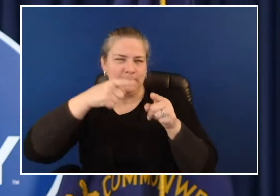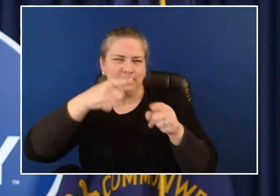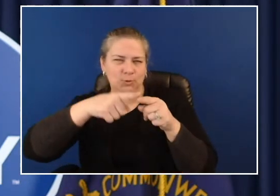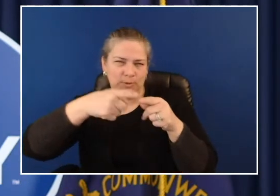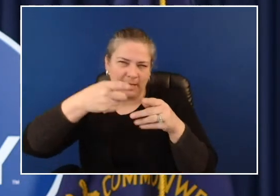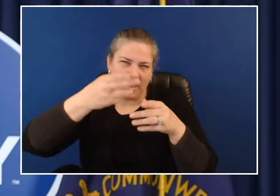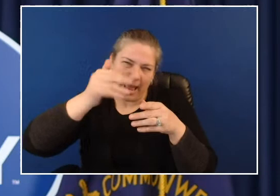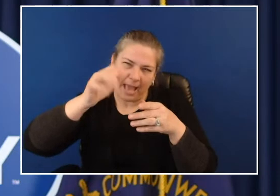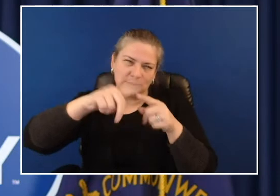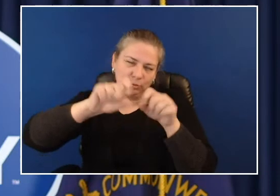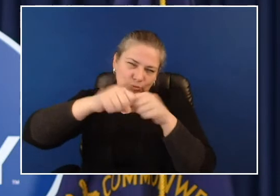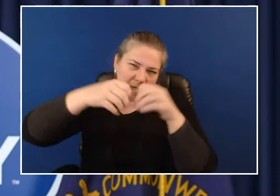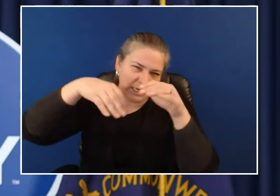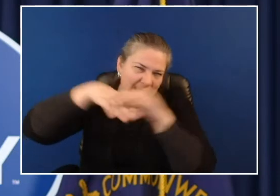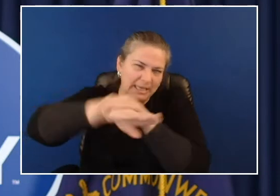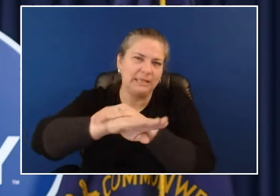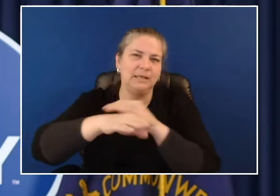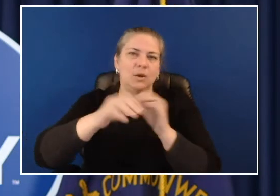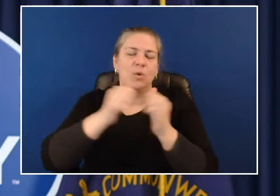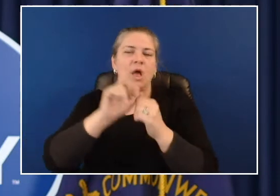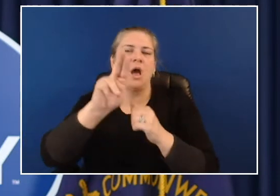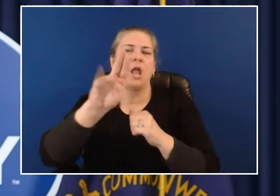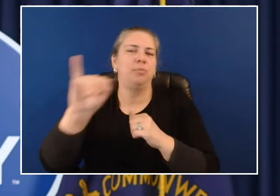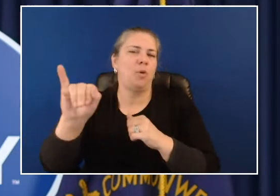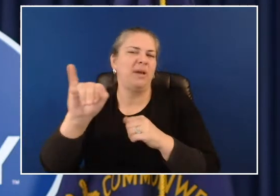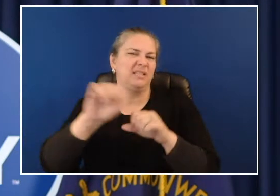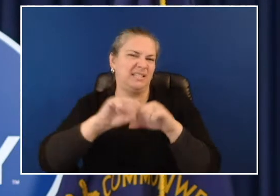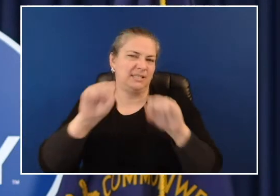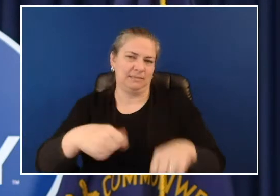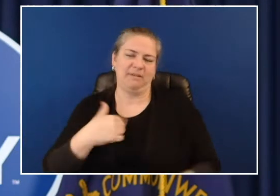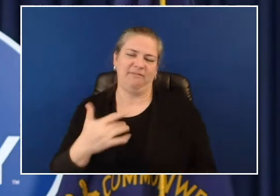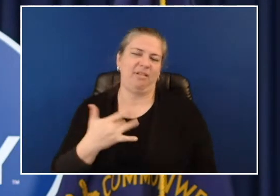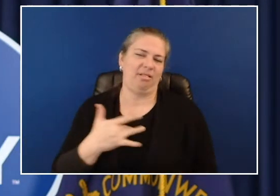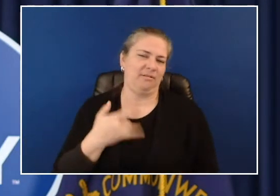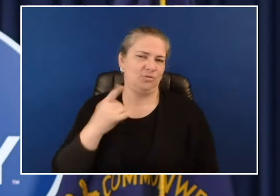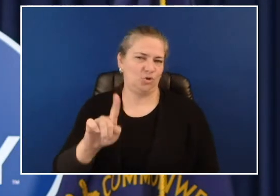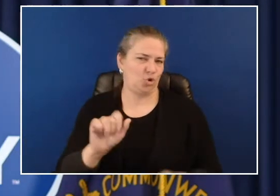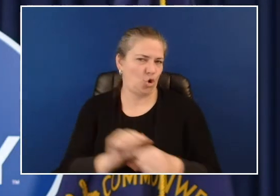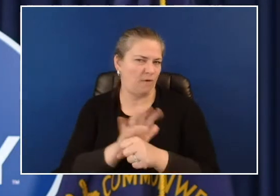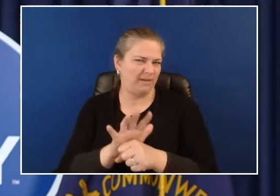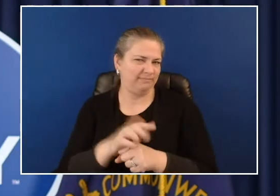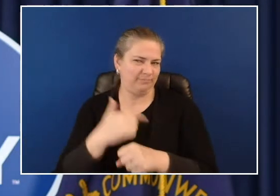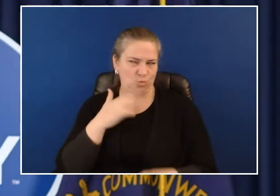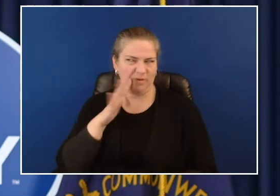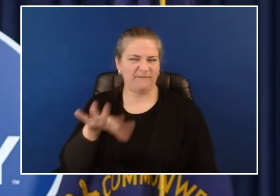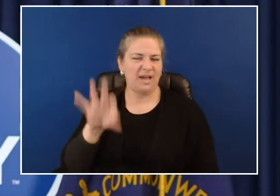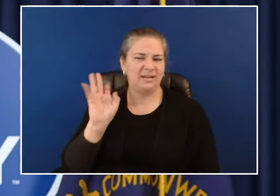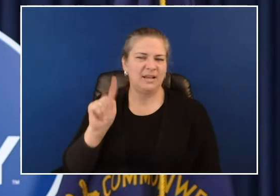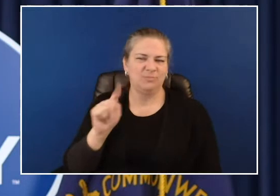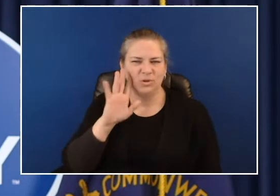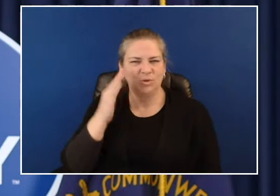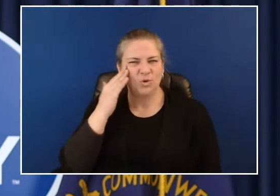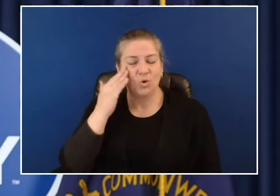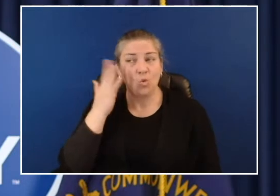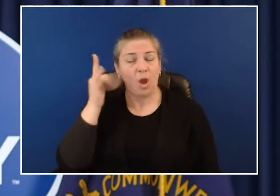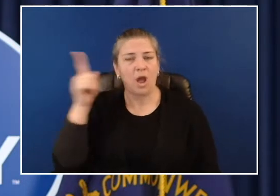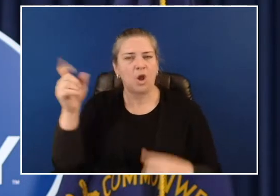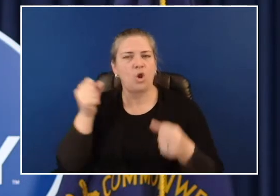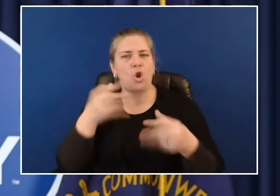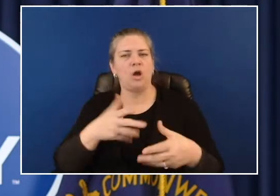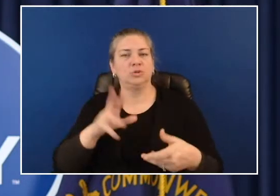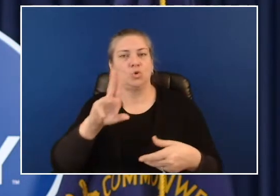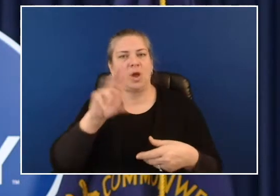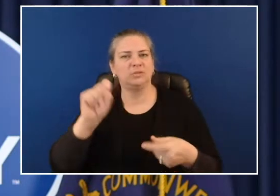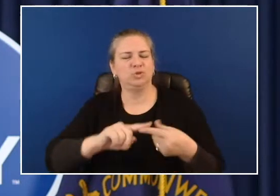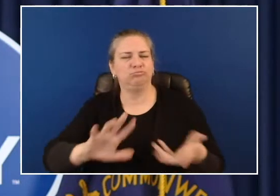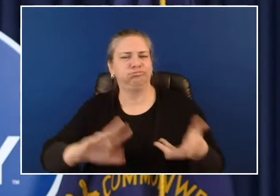cause problems with our unemployment systems during COVID. And again, it's an attempt to destabilize the United States, to get us